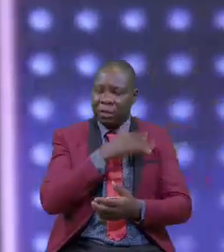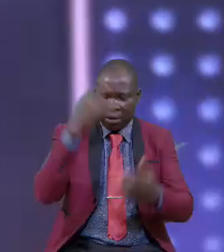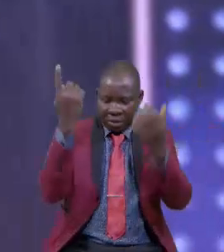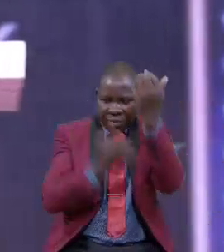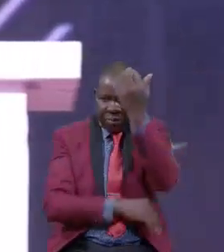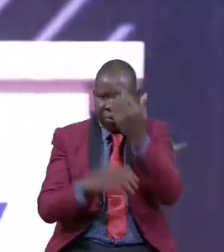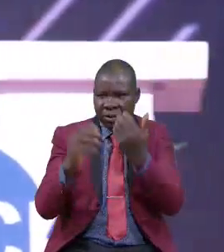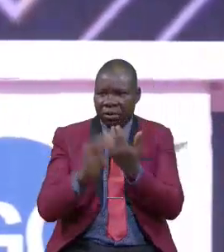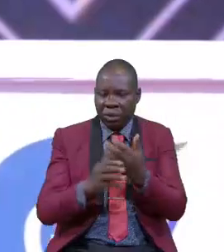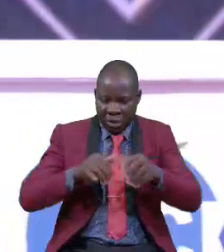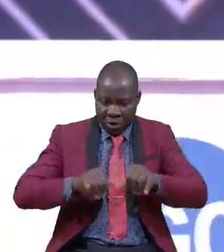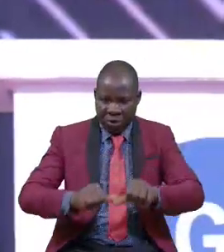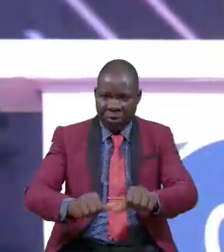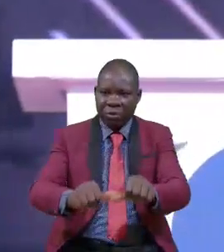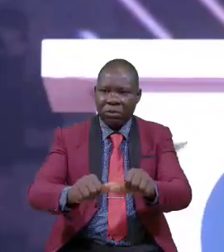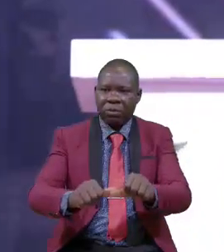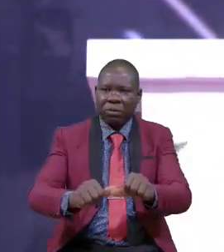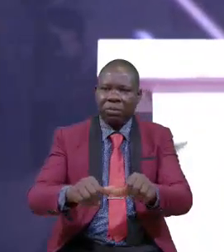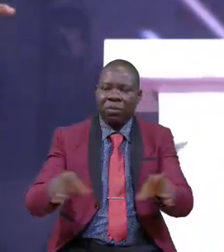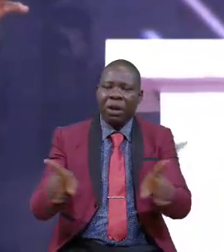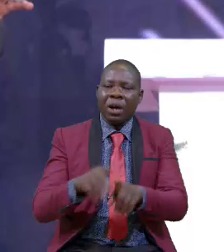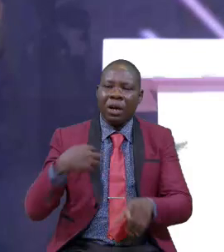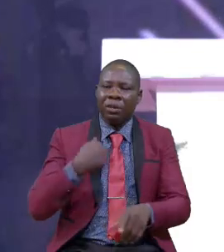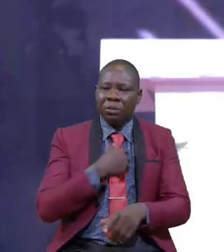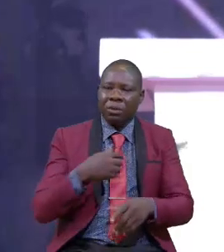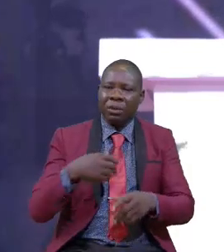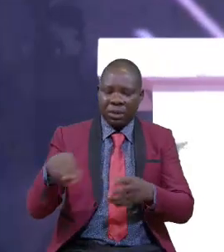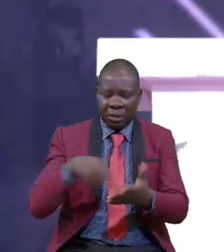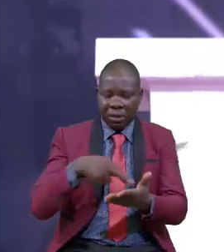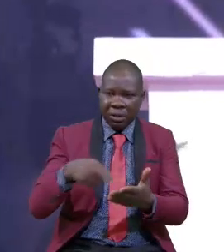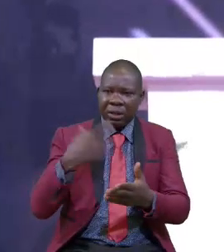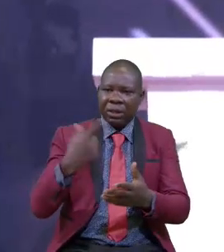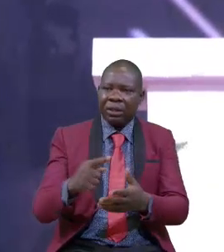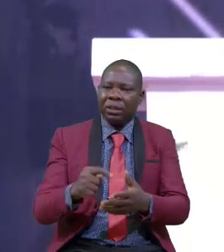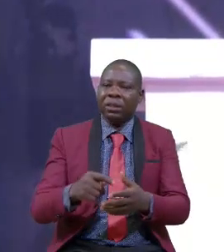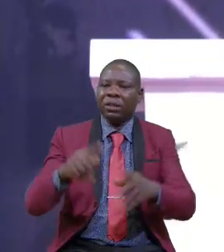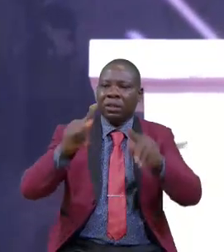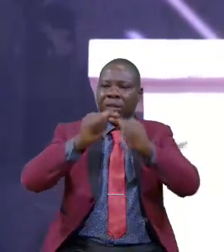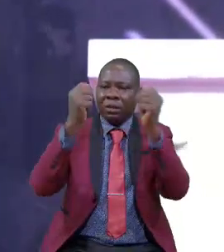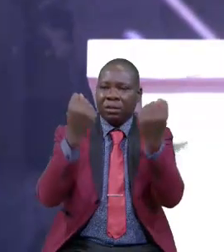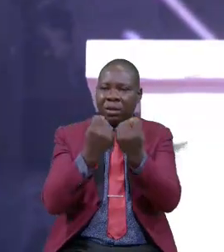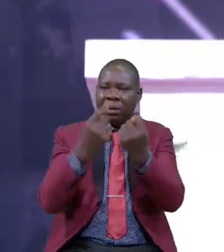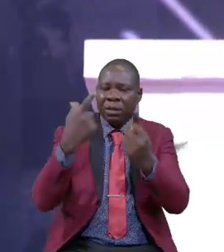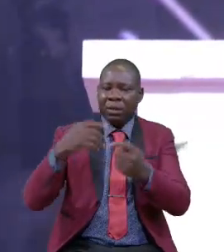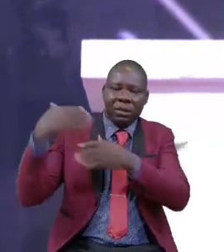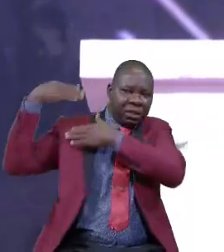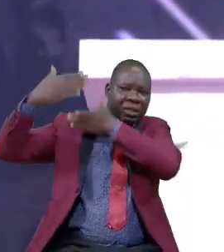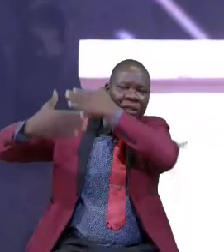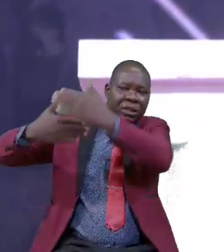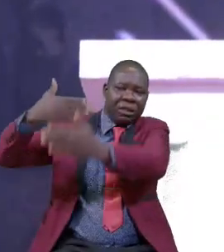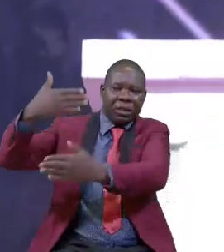Testament, the tribes of that followed after Esau, the descendants of Esau, they were